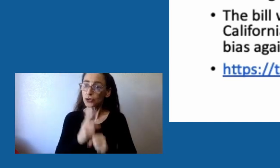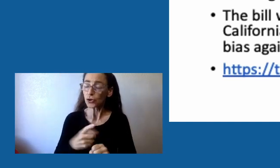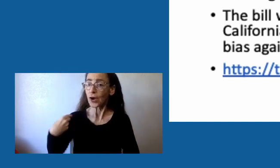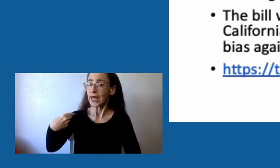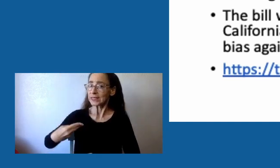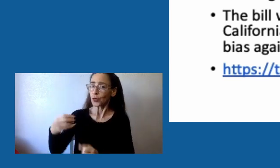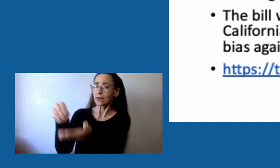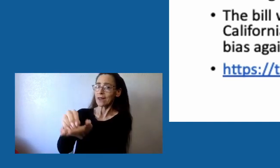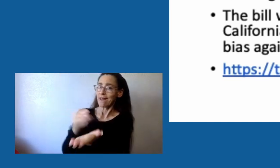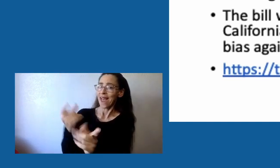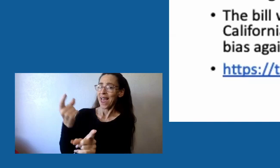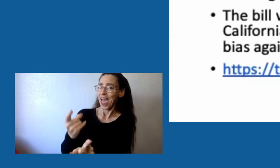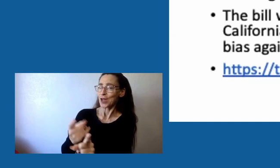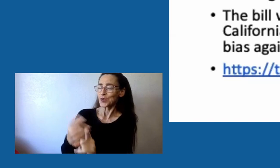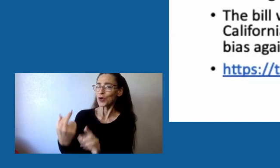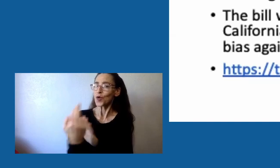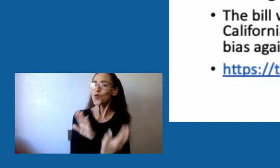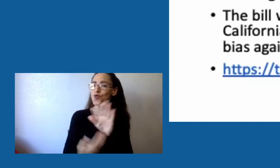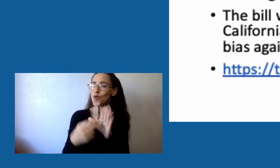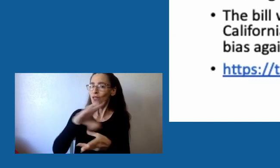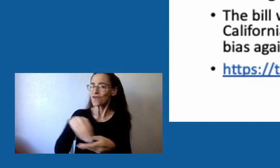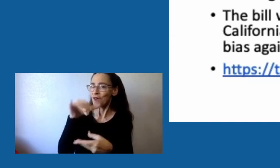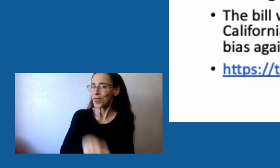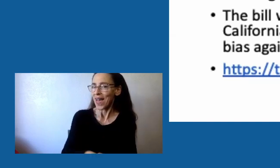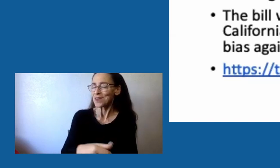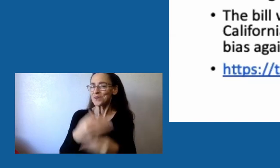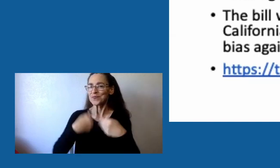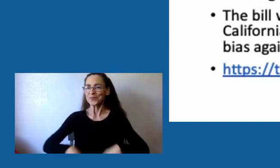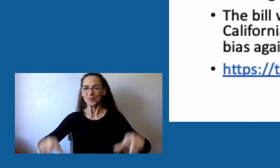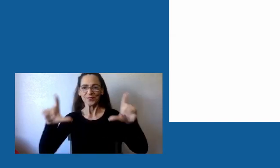historically accurate, and her role in that. Next slide.